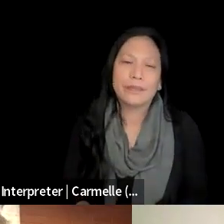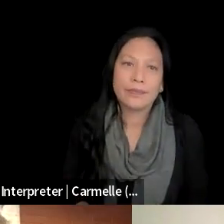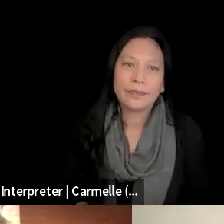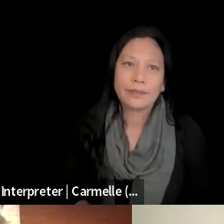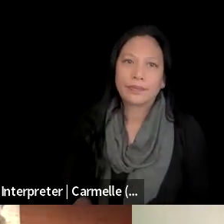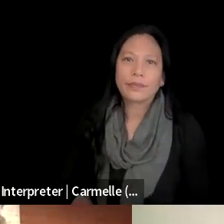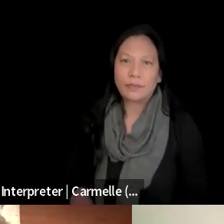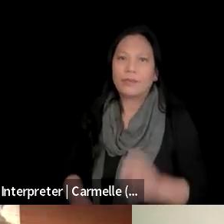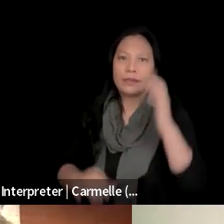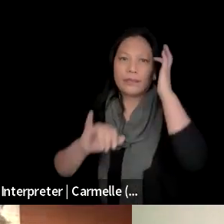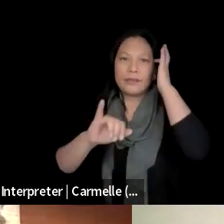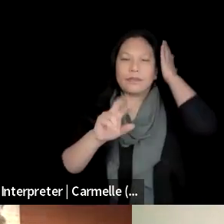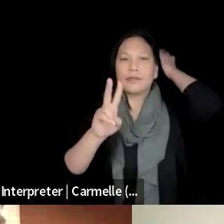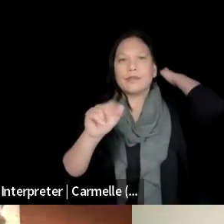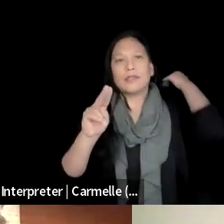Great. Thank you, Daryl.